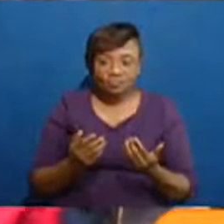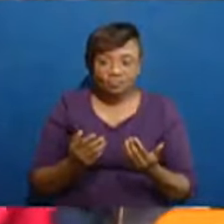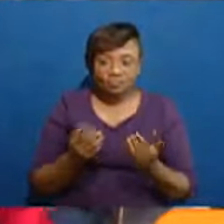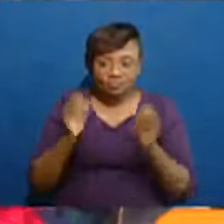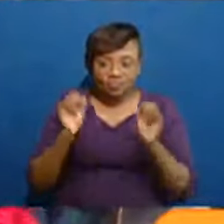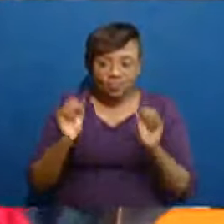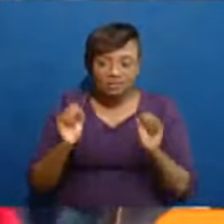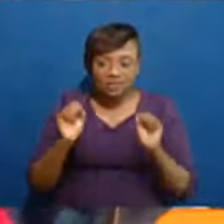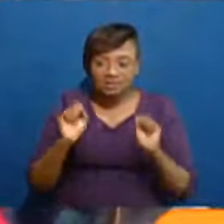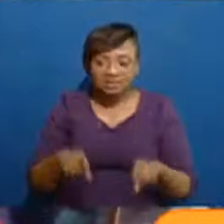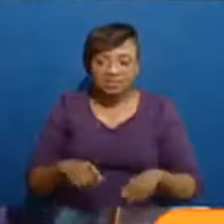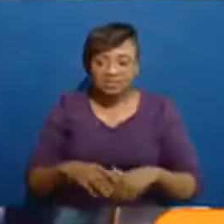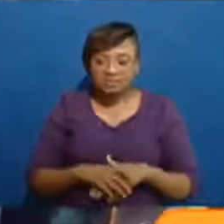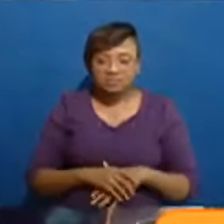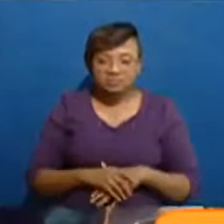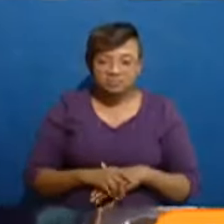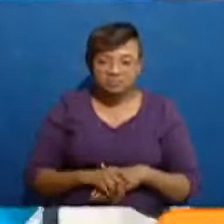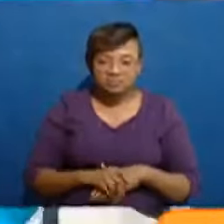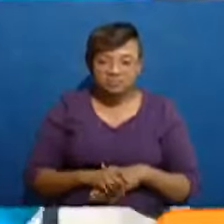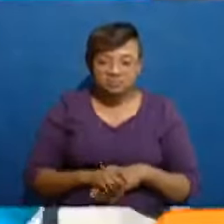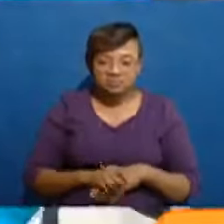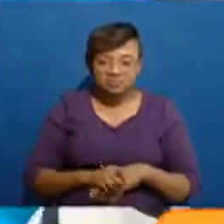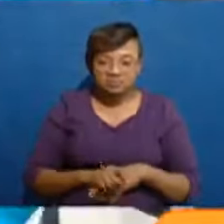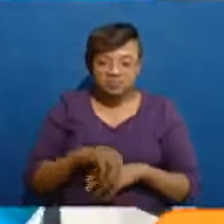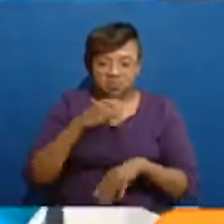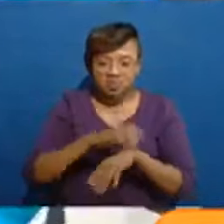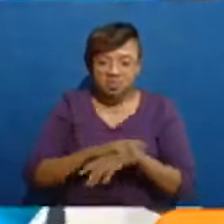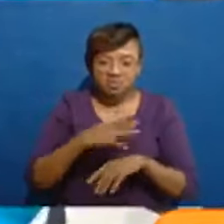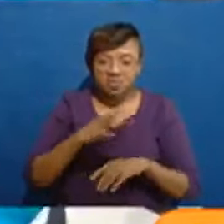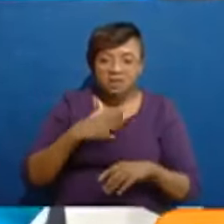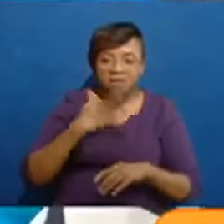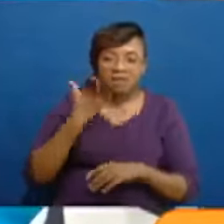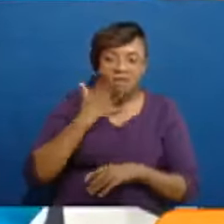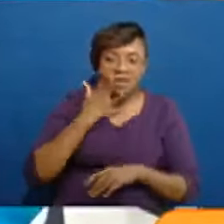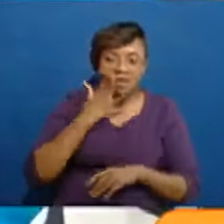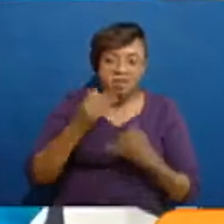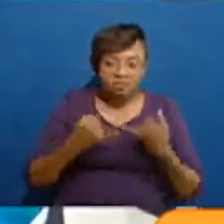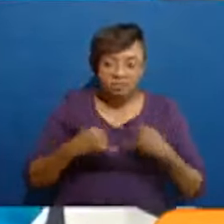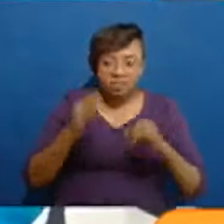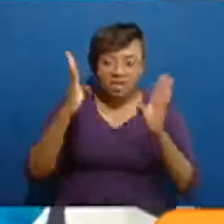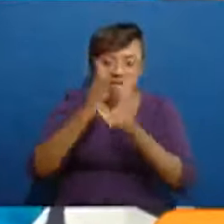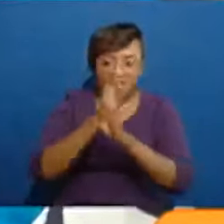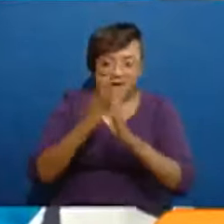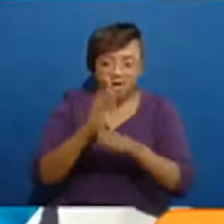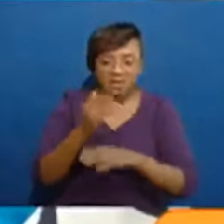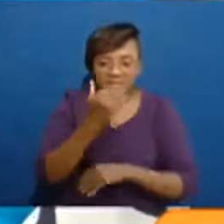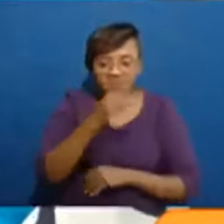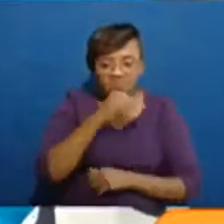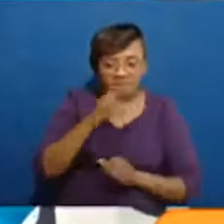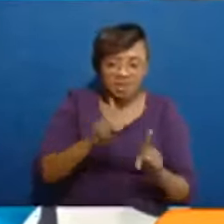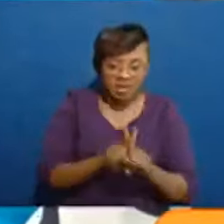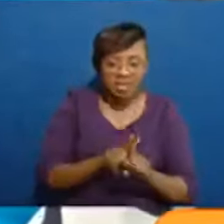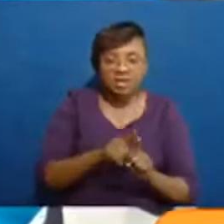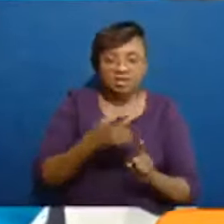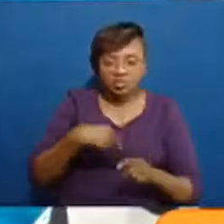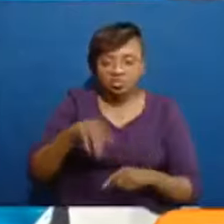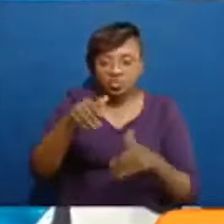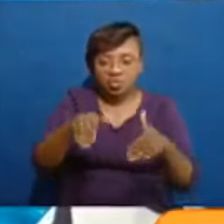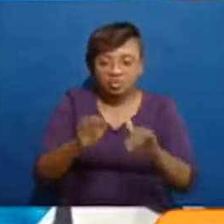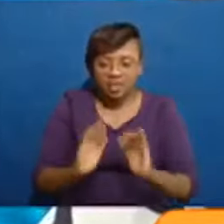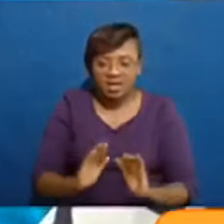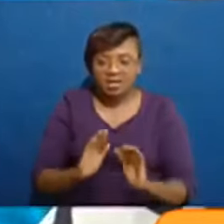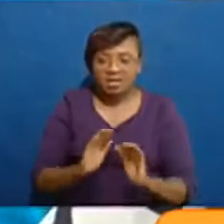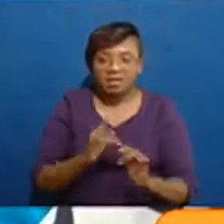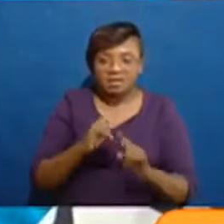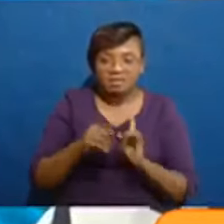ingia kwa mili ya mtoto wangu. So mama alikuwa najaribu kuficha mtoto aenda mzike bila baba kujua, lakini nilijaribu